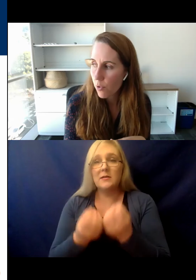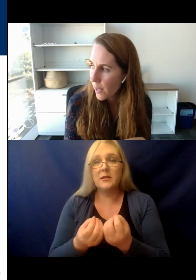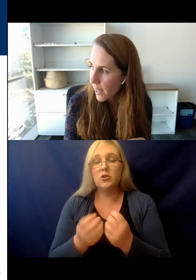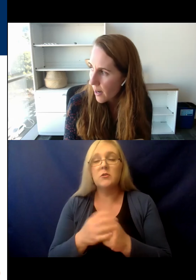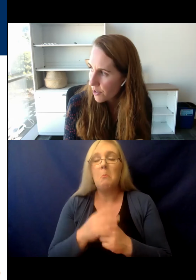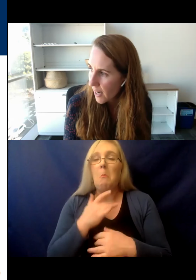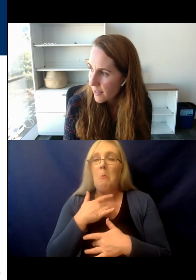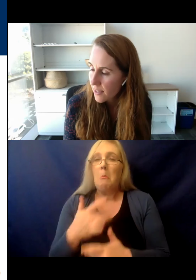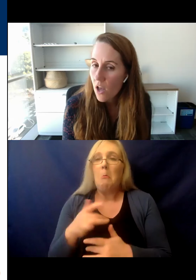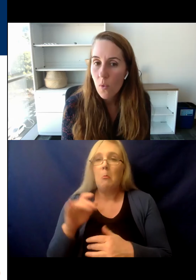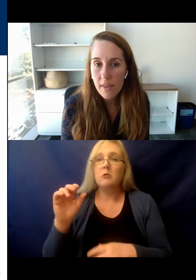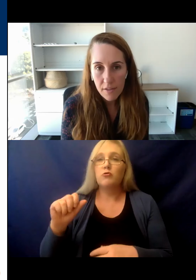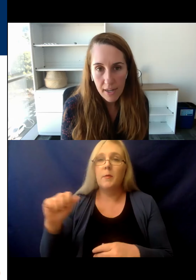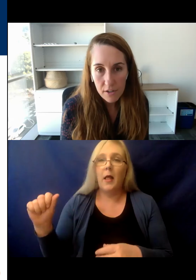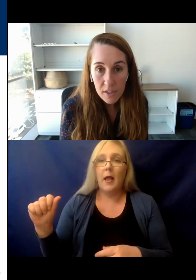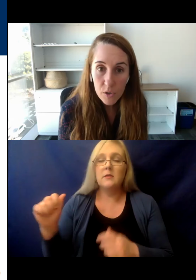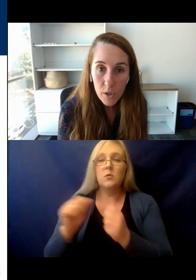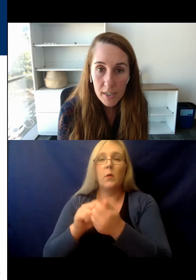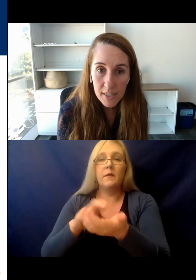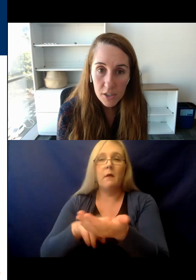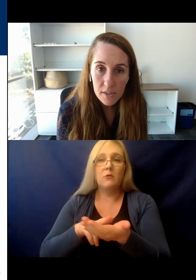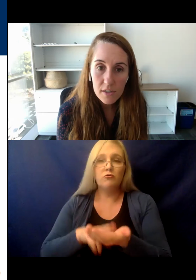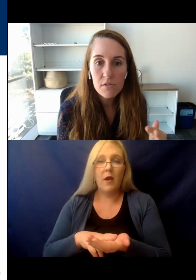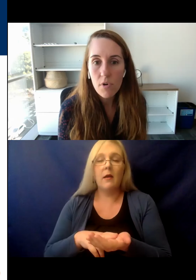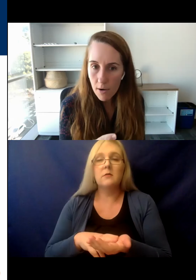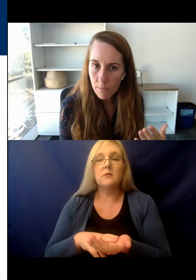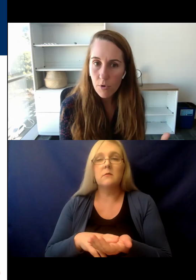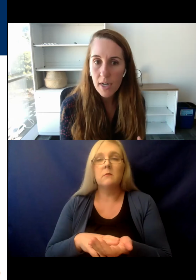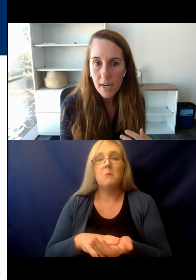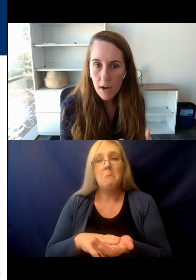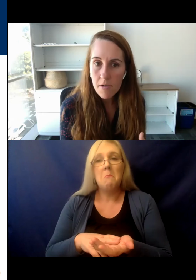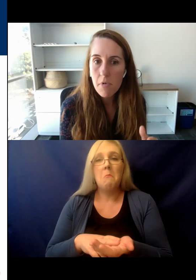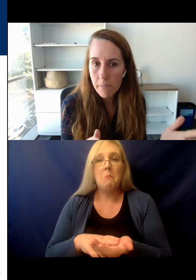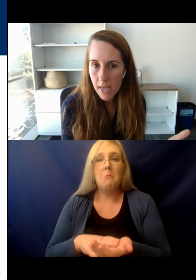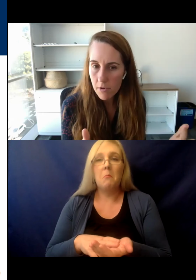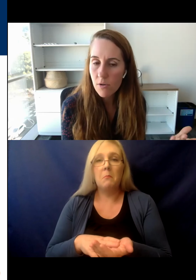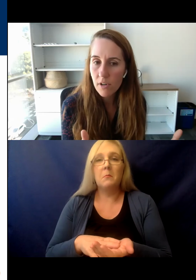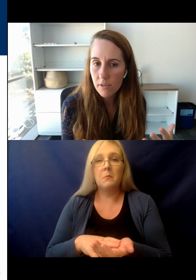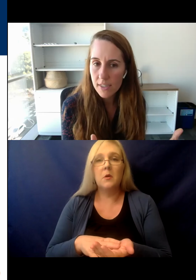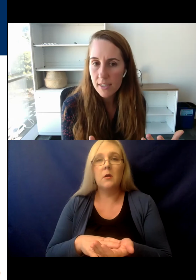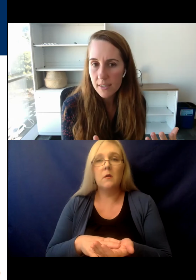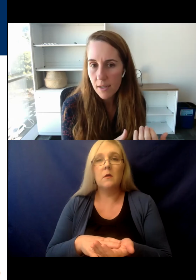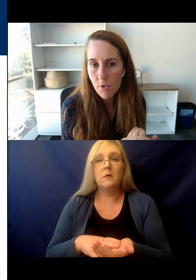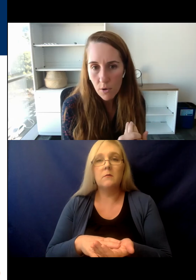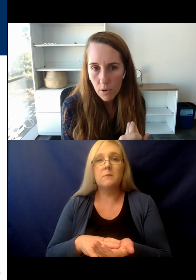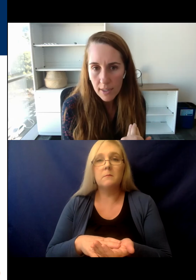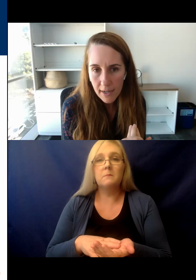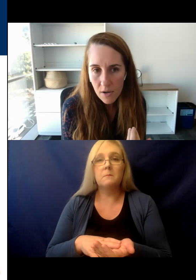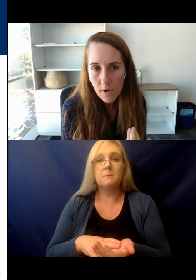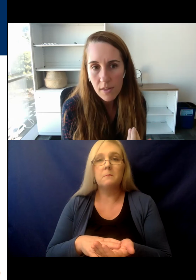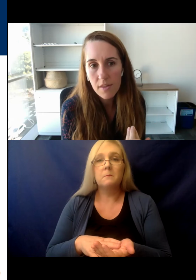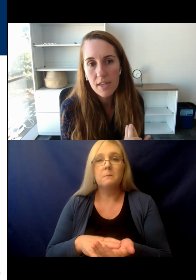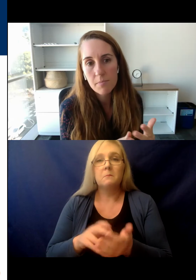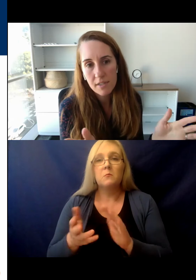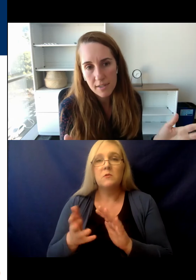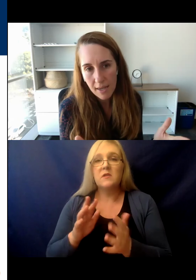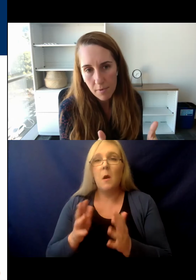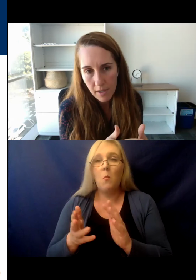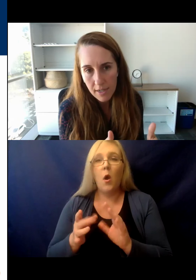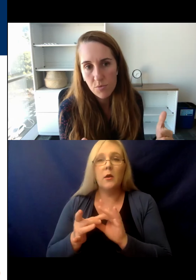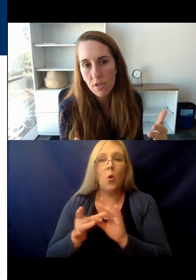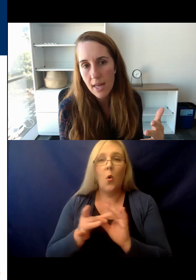are reporting contracts with healthcare delivery organizations, they're reporting a bit, this is somewhat correlated with these